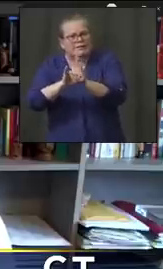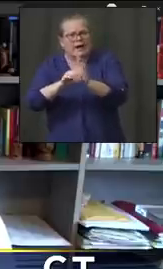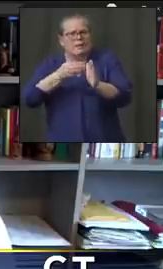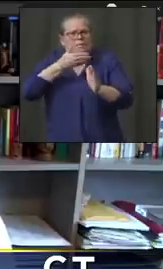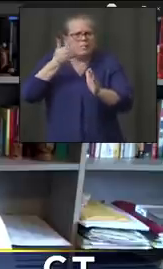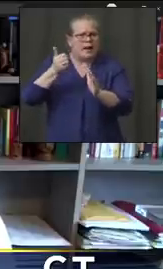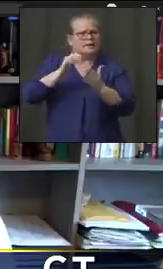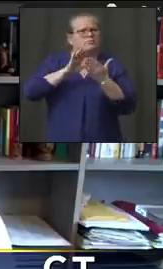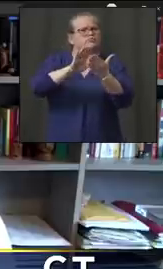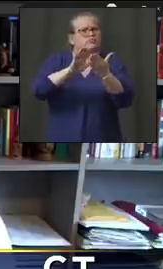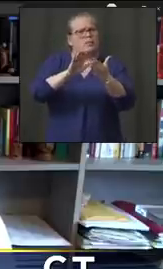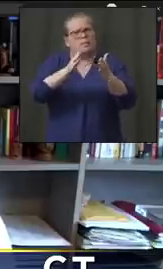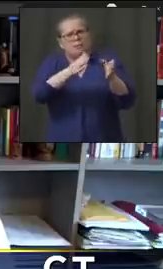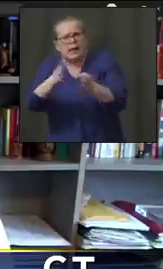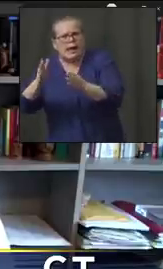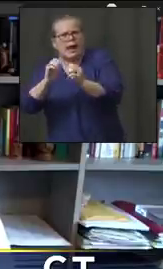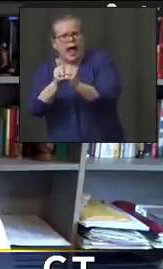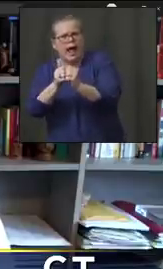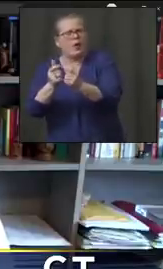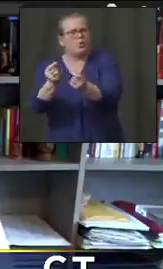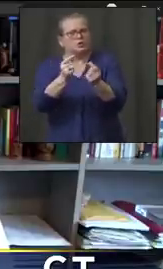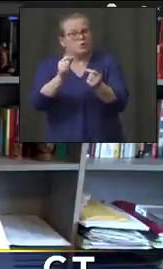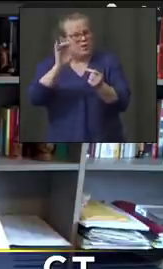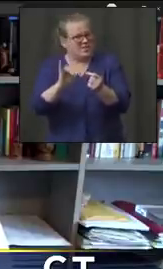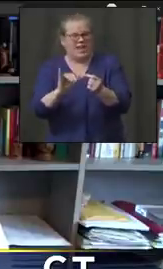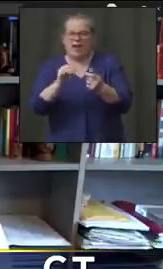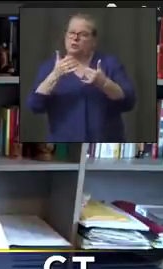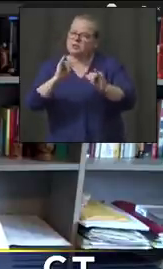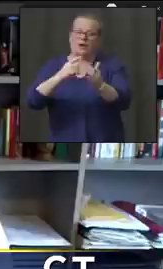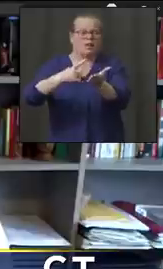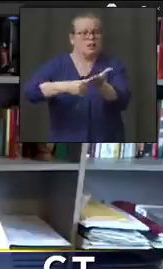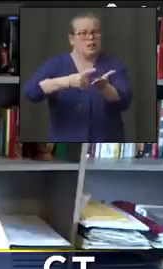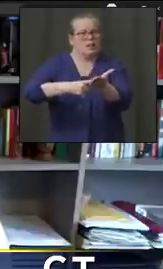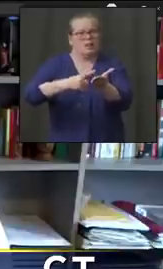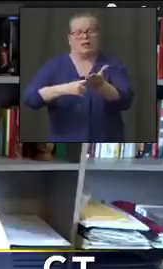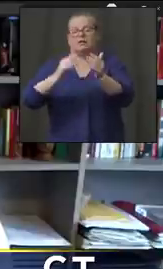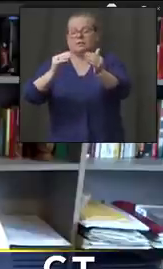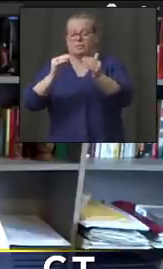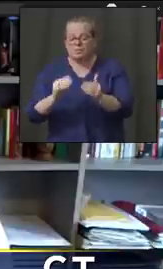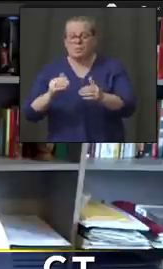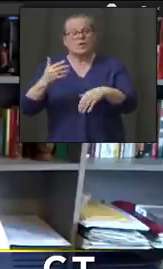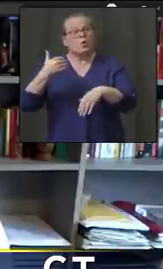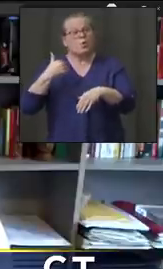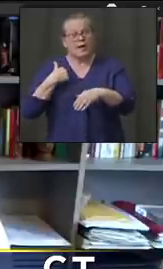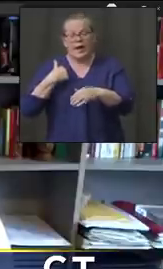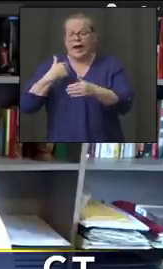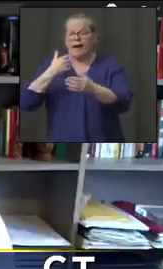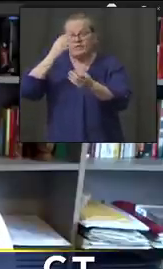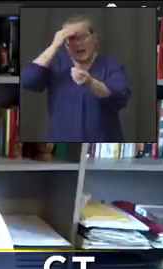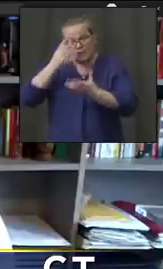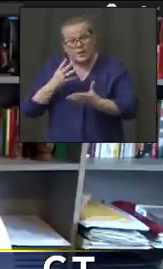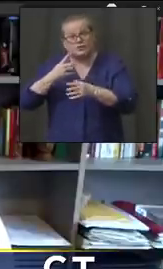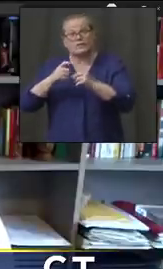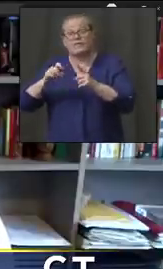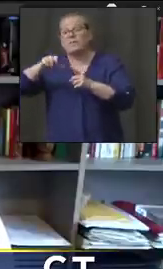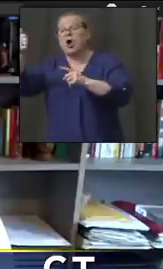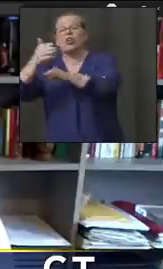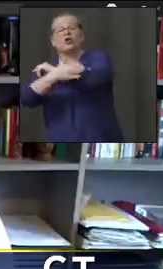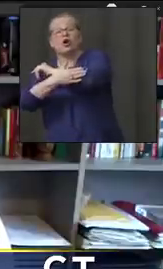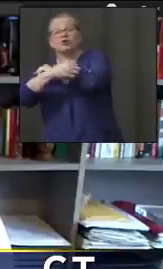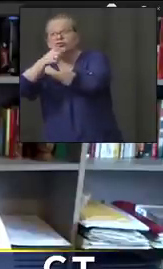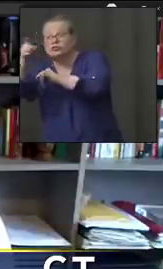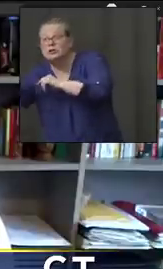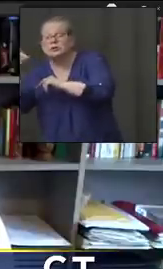done a literature review, or we've gotten materials throughout of all this United States and other countries of what those best practices